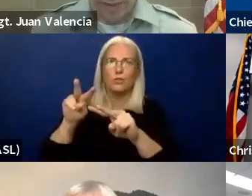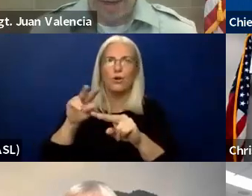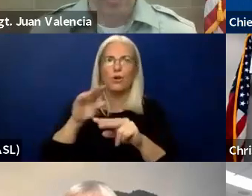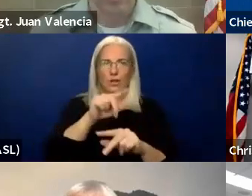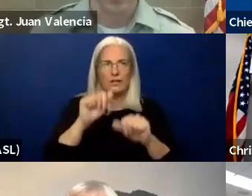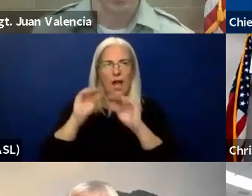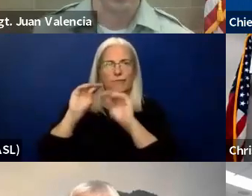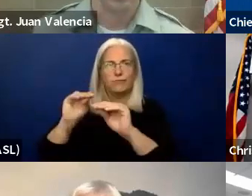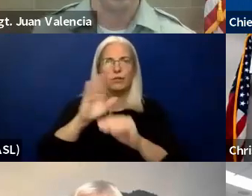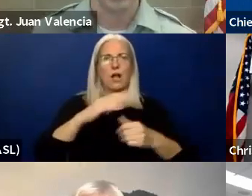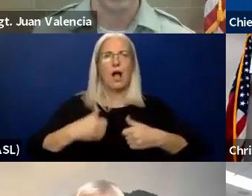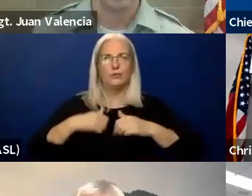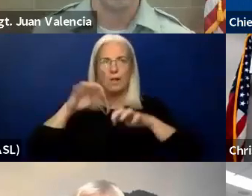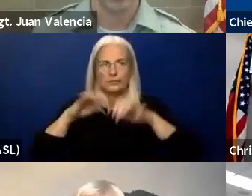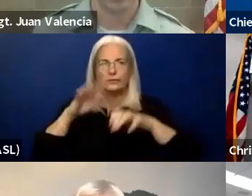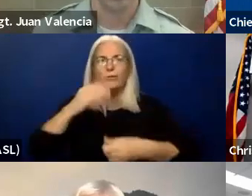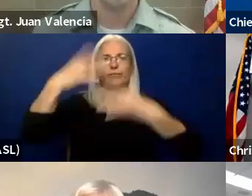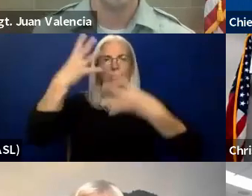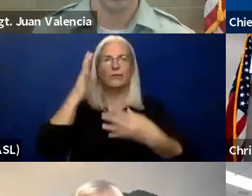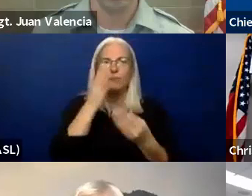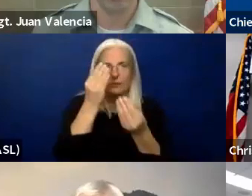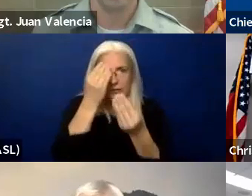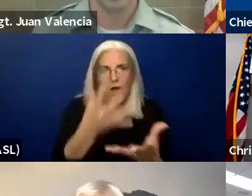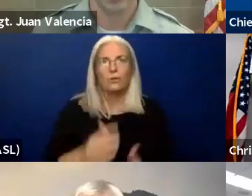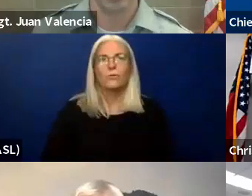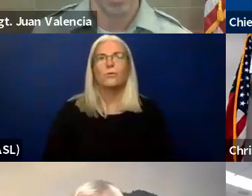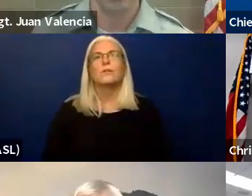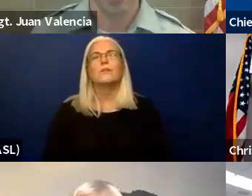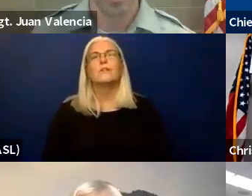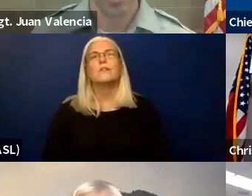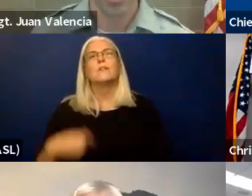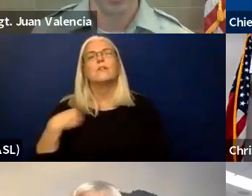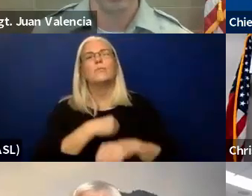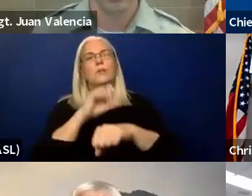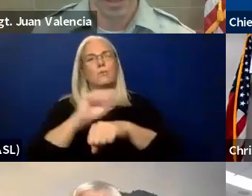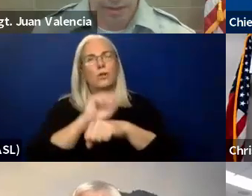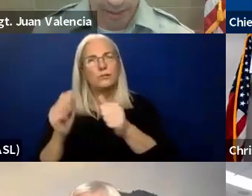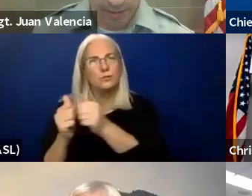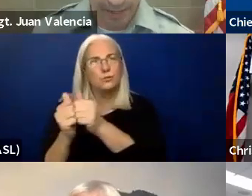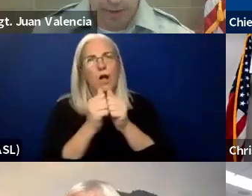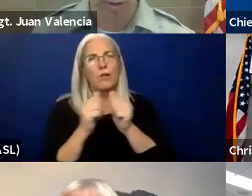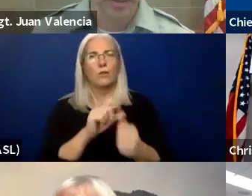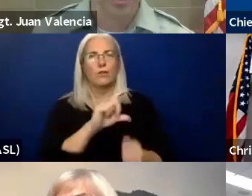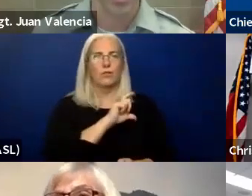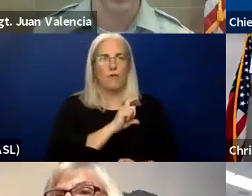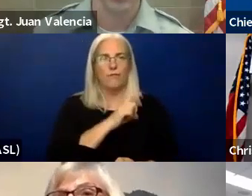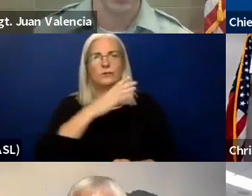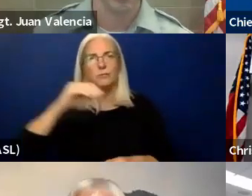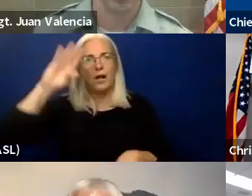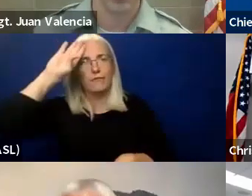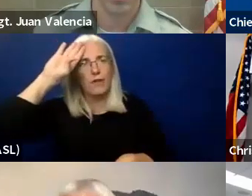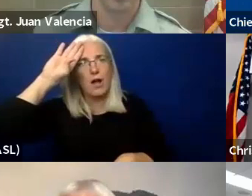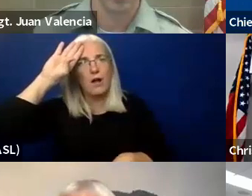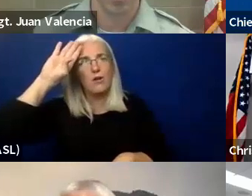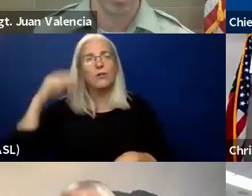We're working together, as stated, with our partners in law enforcement and fire personnel and getting you guys back home. It's a